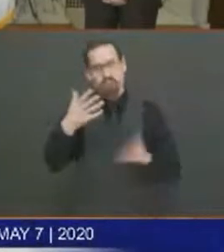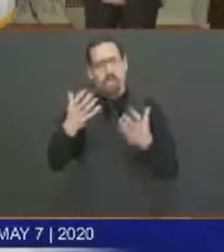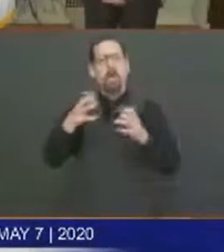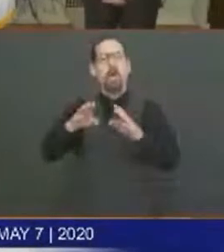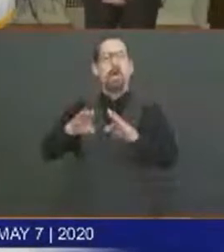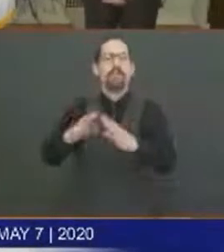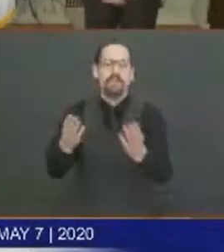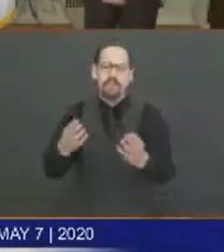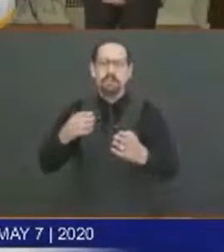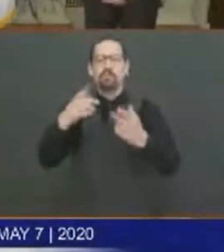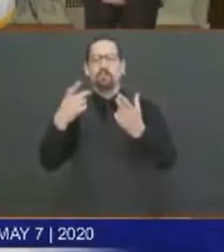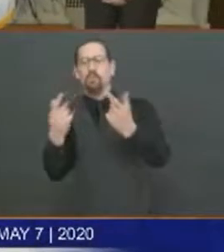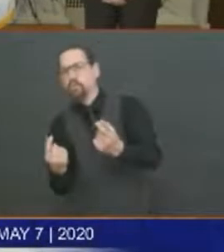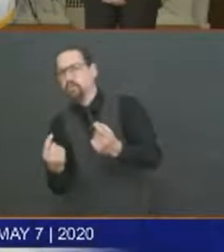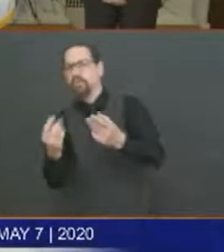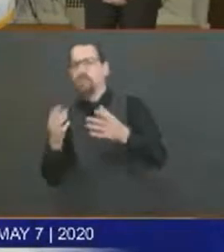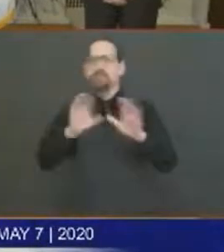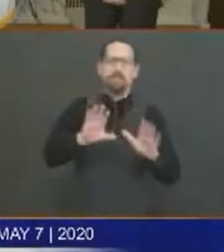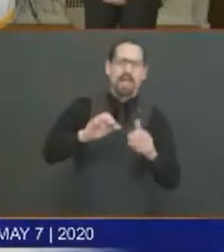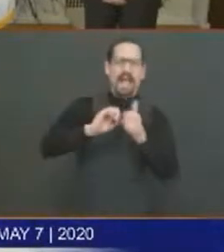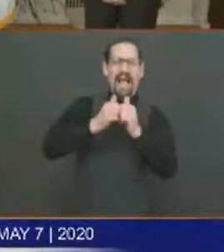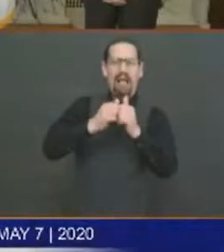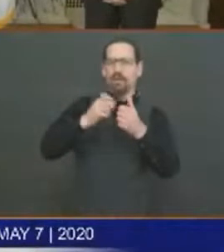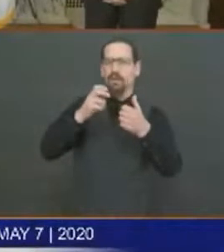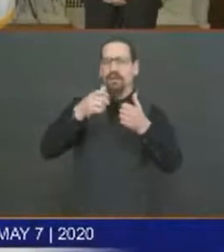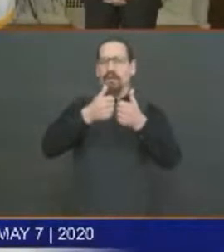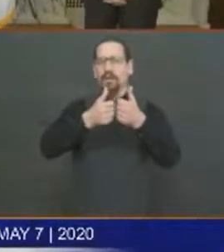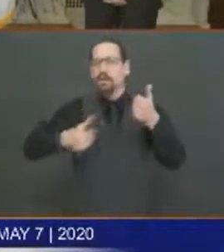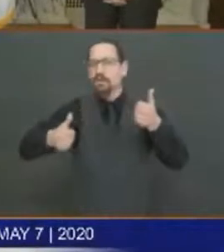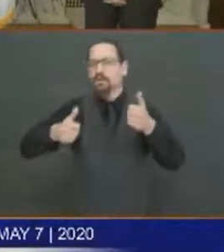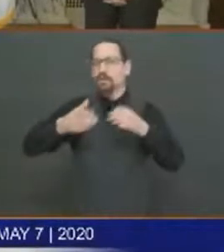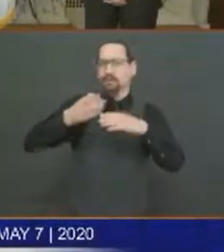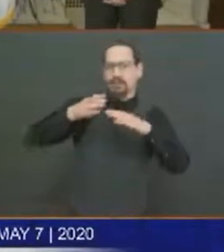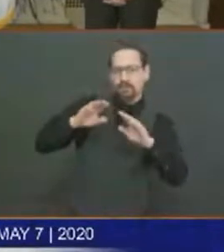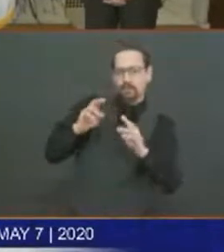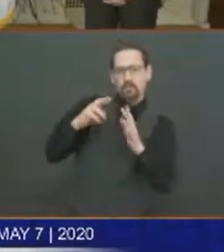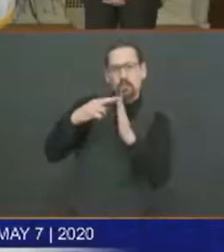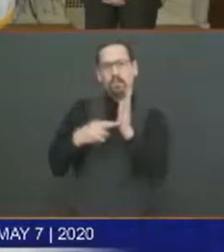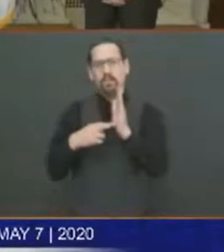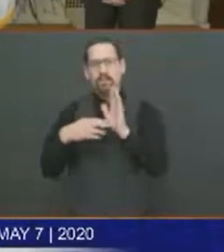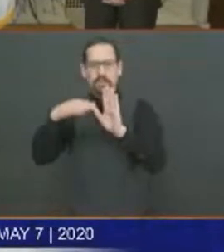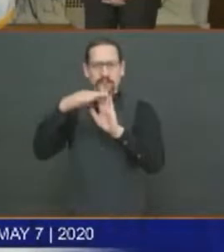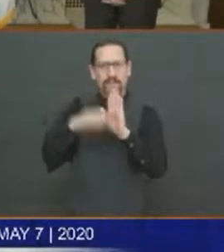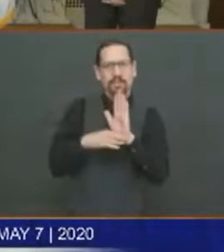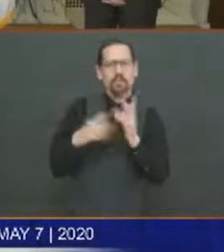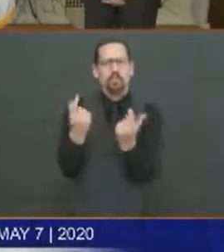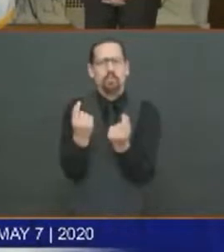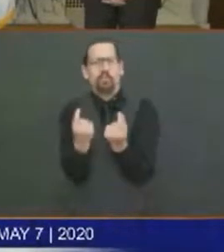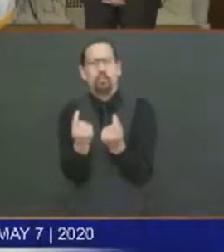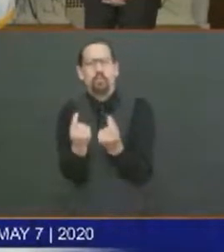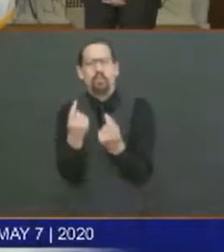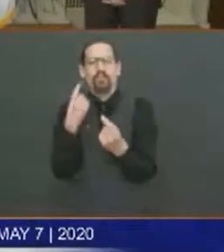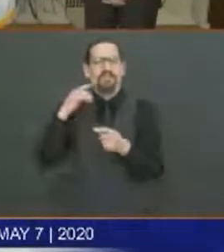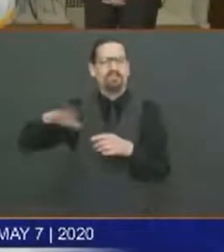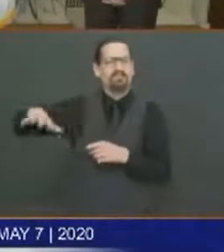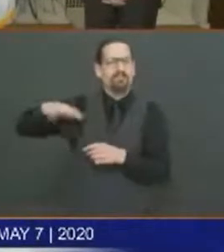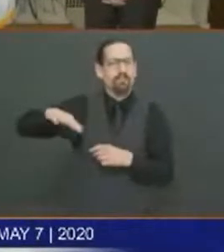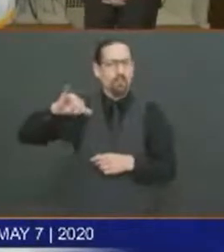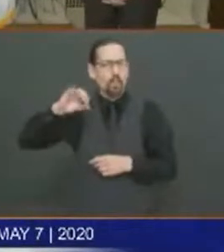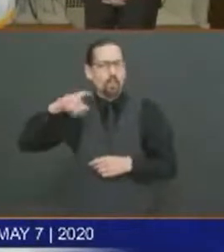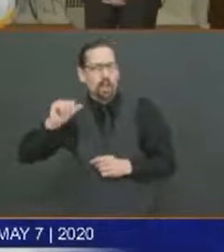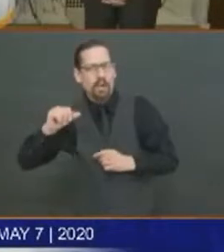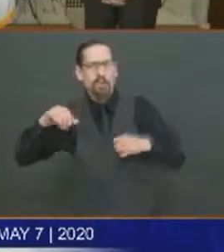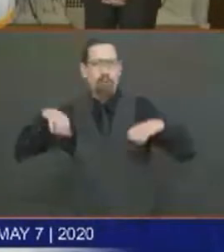which subset, how to define it, under which safety guidance. And actually, we're in discussion with a number of folks who